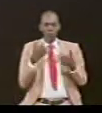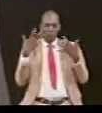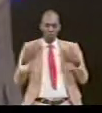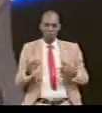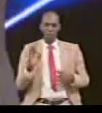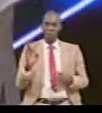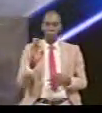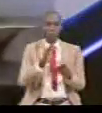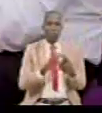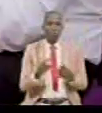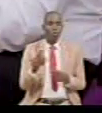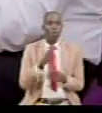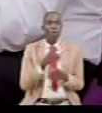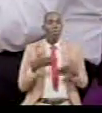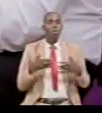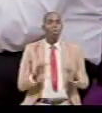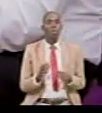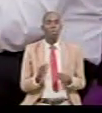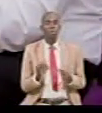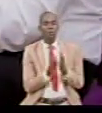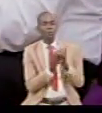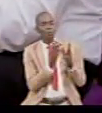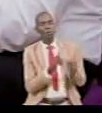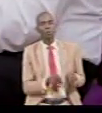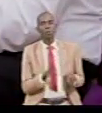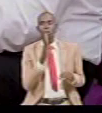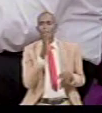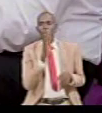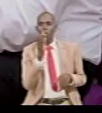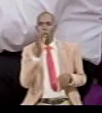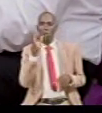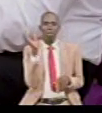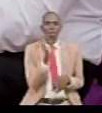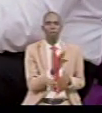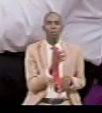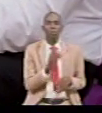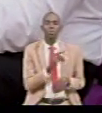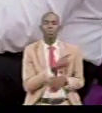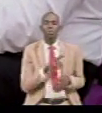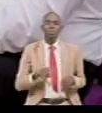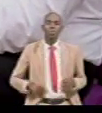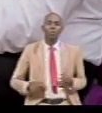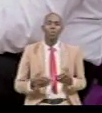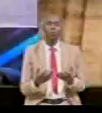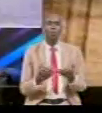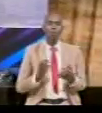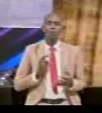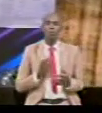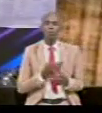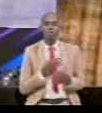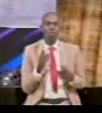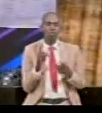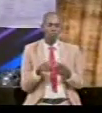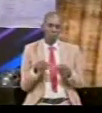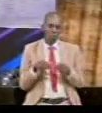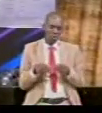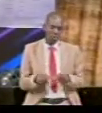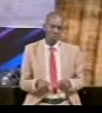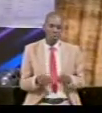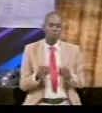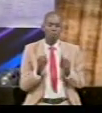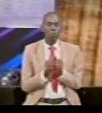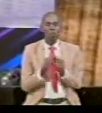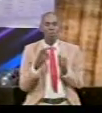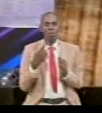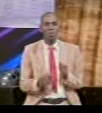let him be accursed. The Lord wants us to stay with the foundation of the